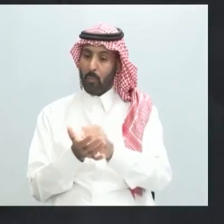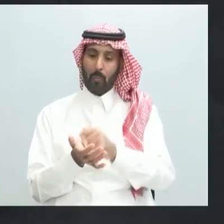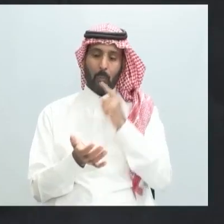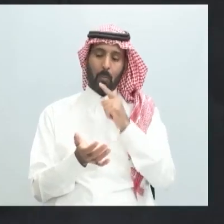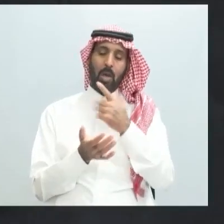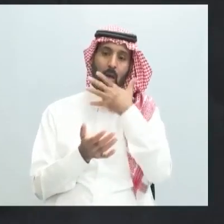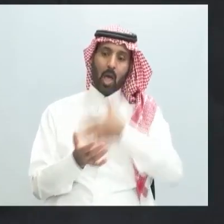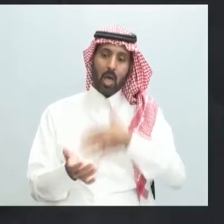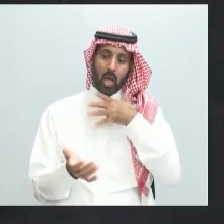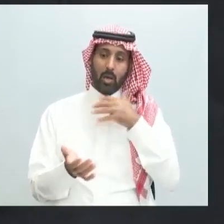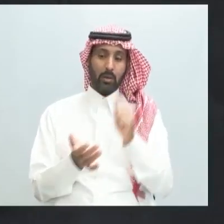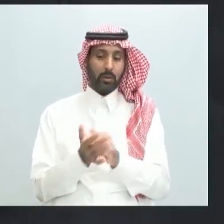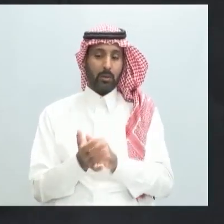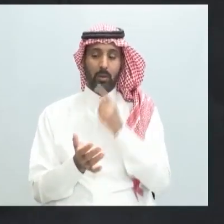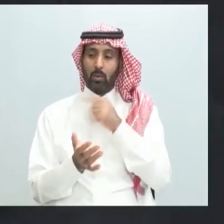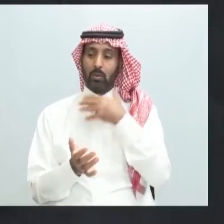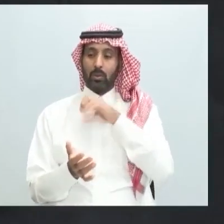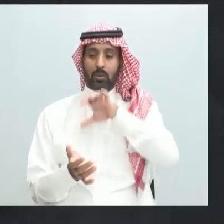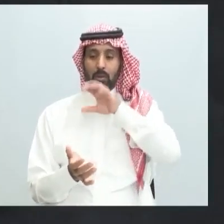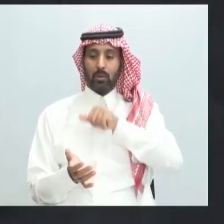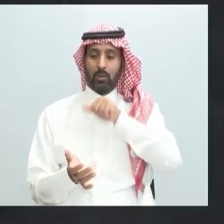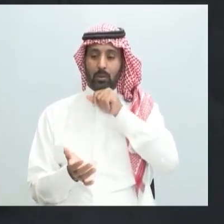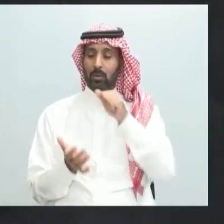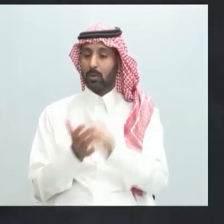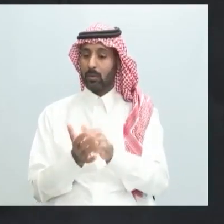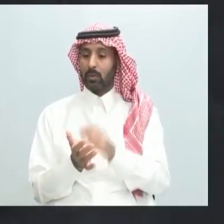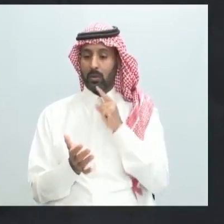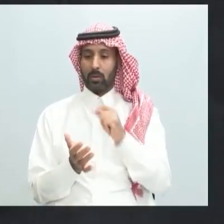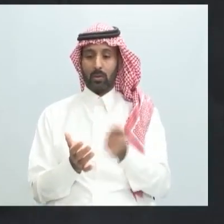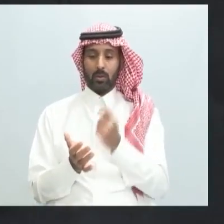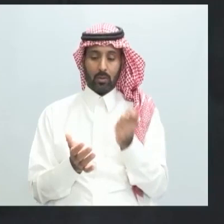your grandfather's, maybe your father's house, and